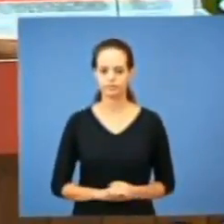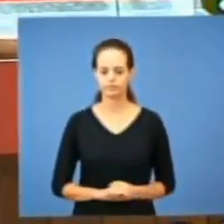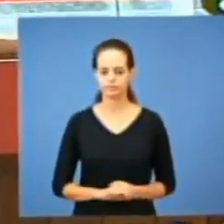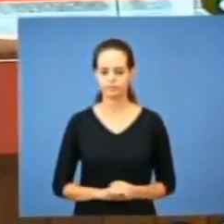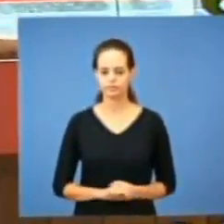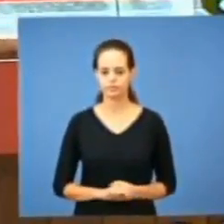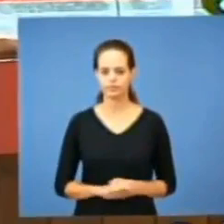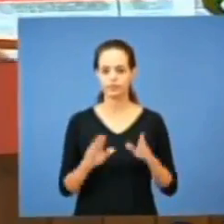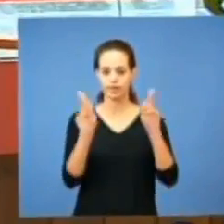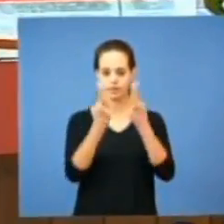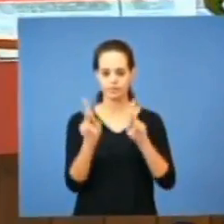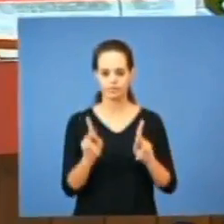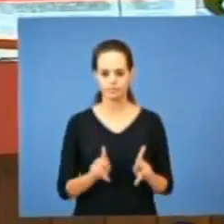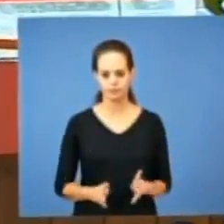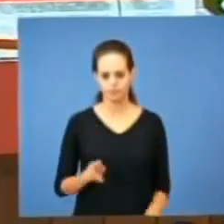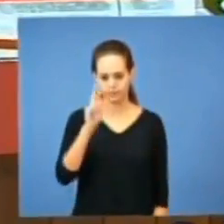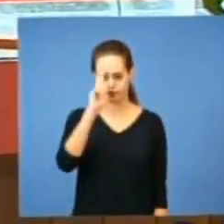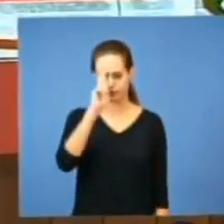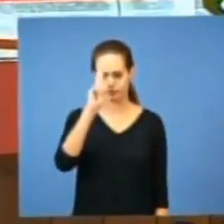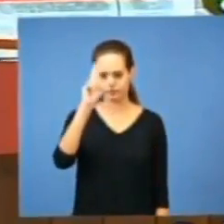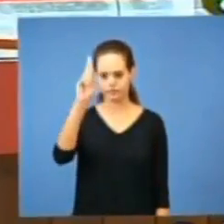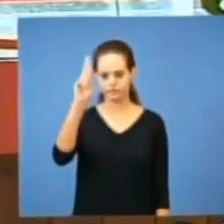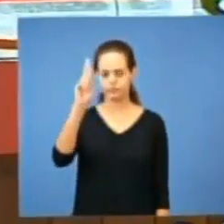My brethren, and peace of the Lord,